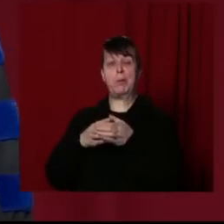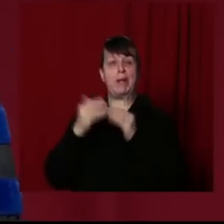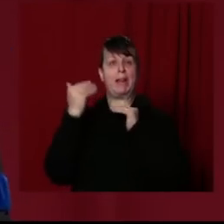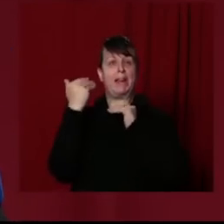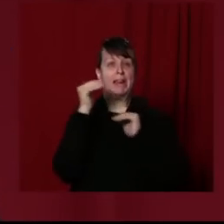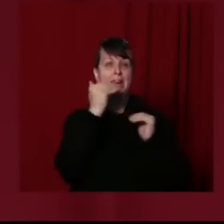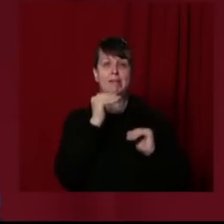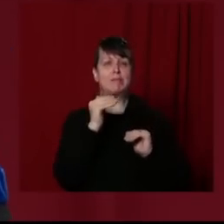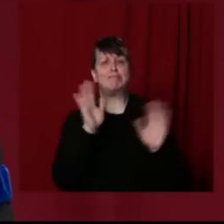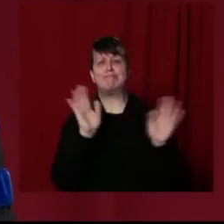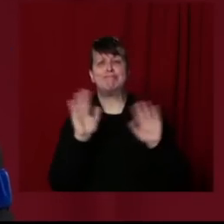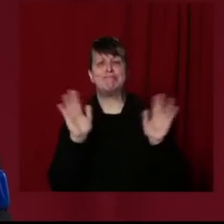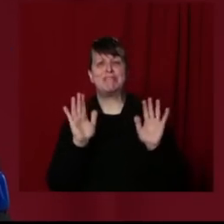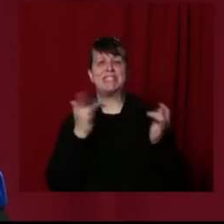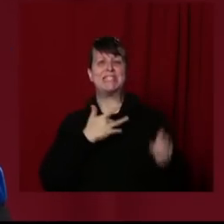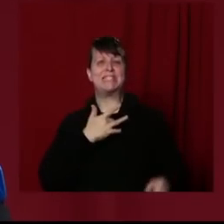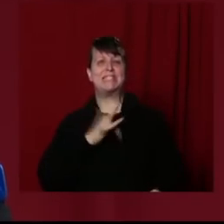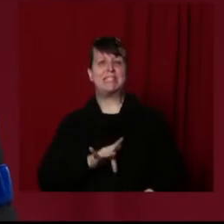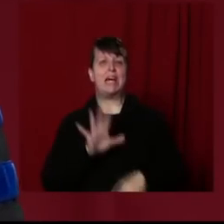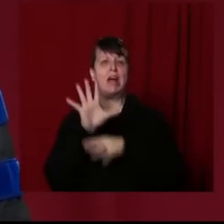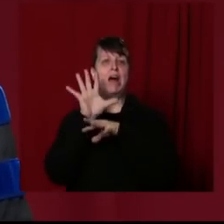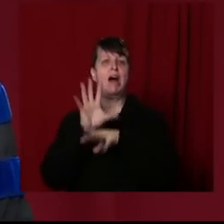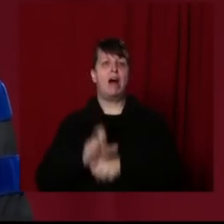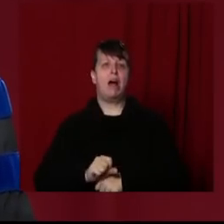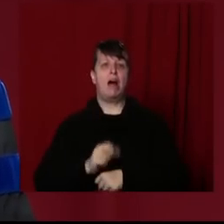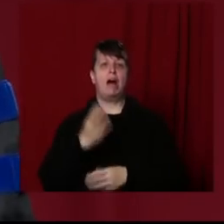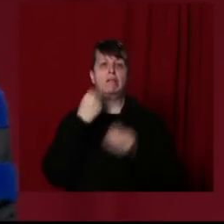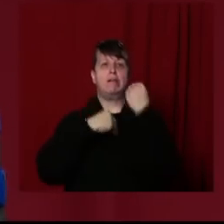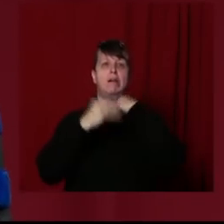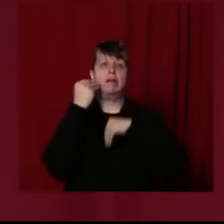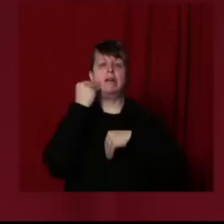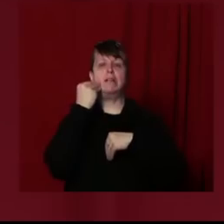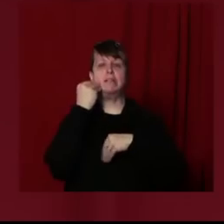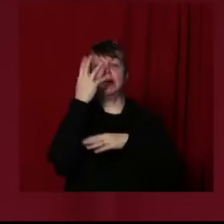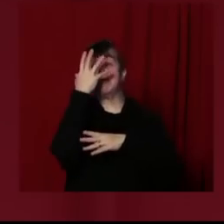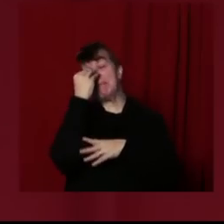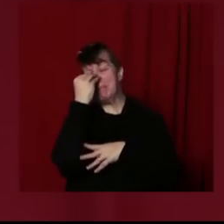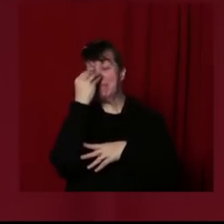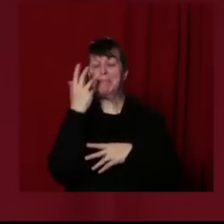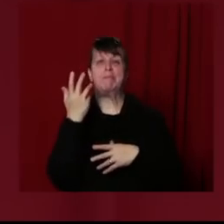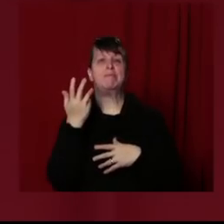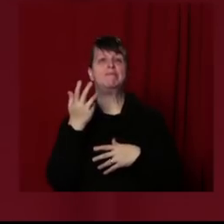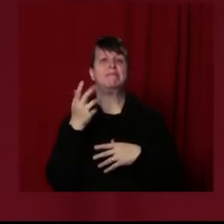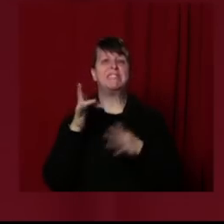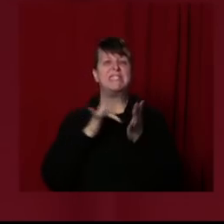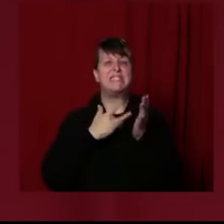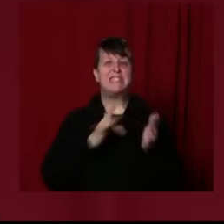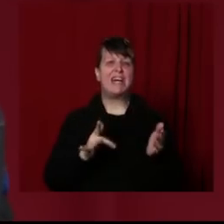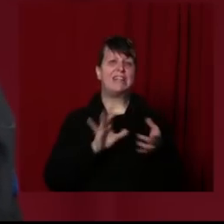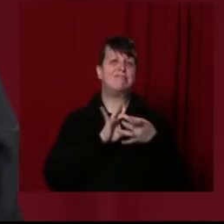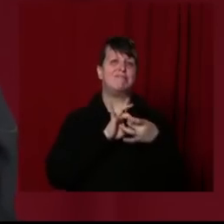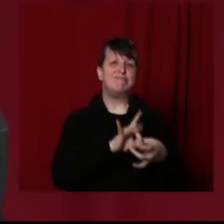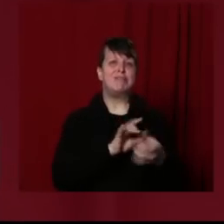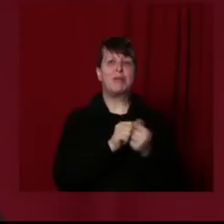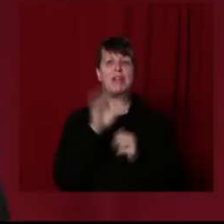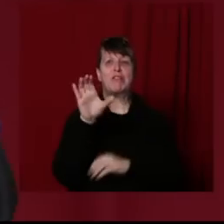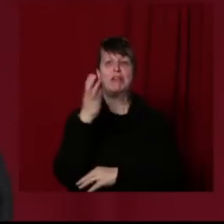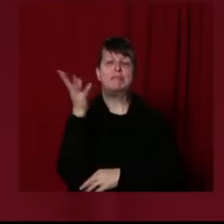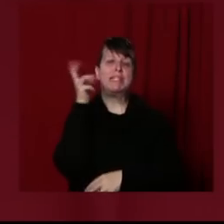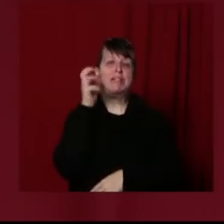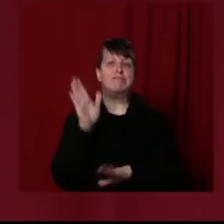we routinely eat till we drop. Around Christmas, we began hearing songs on the radio